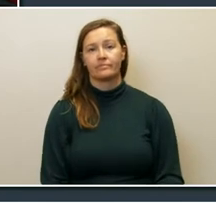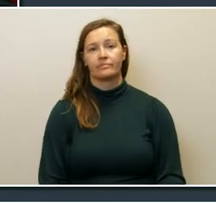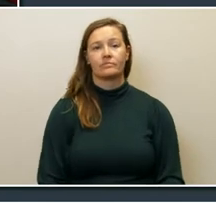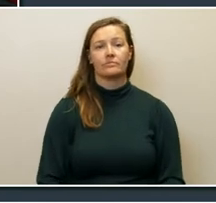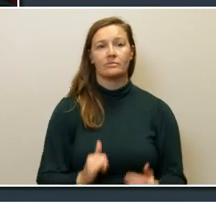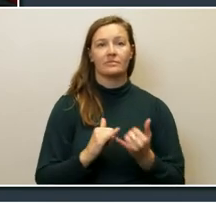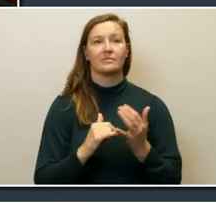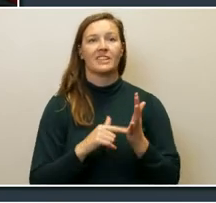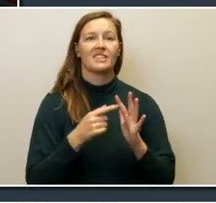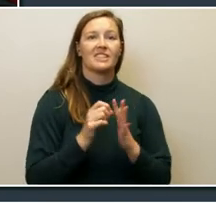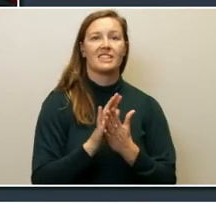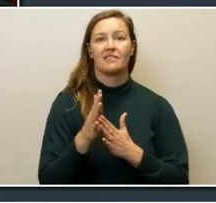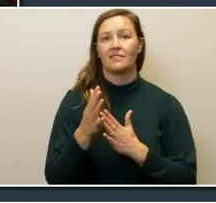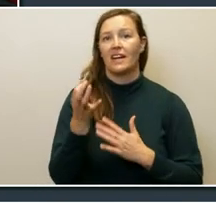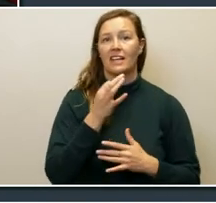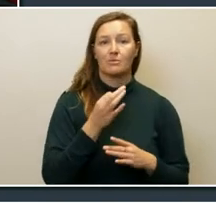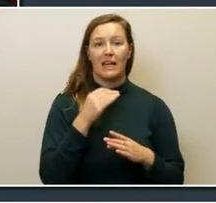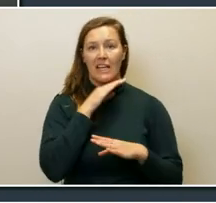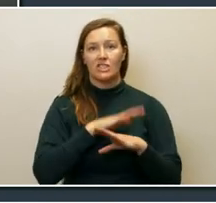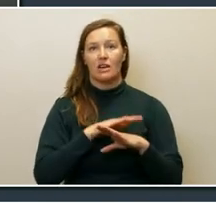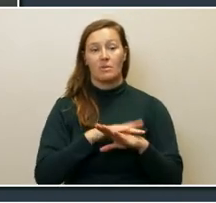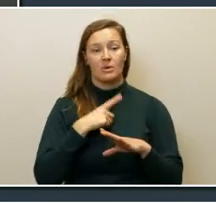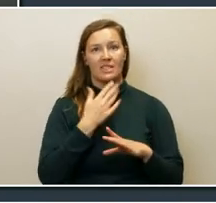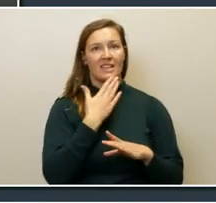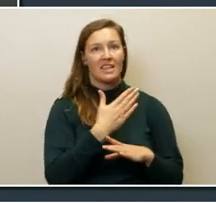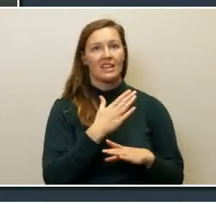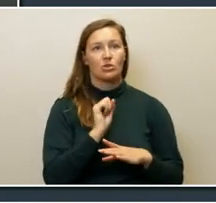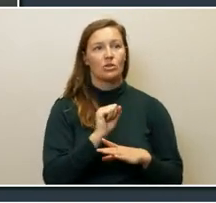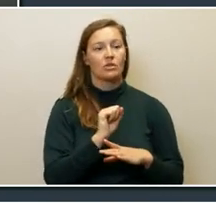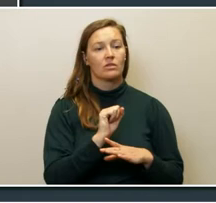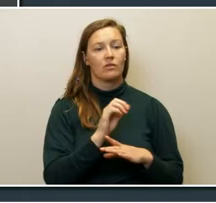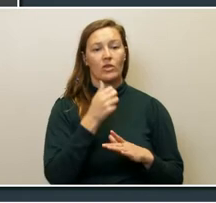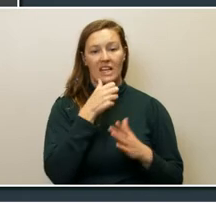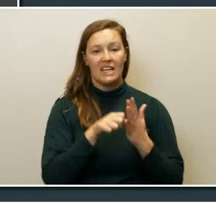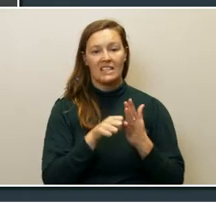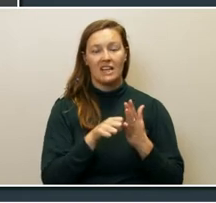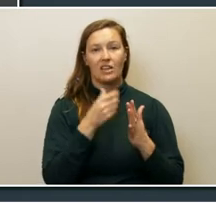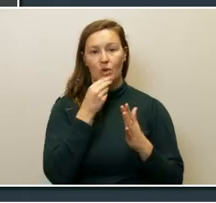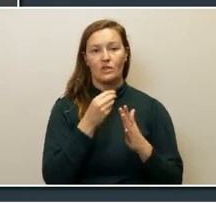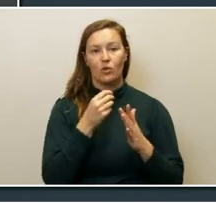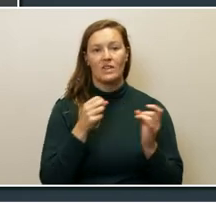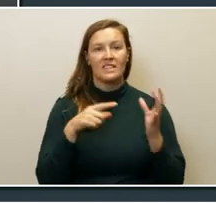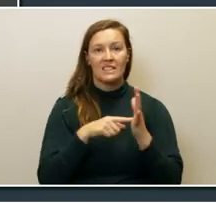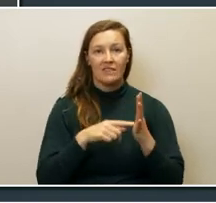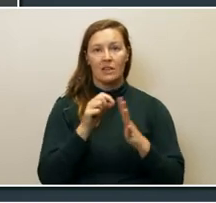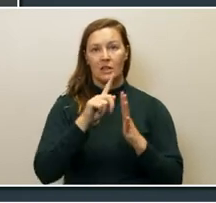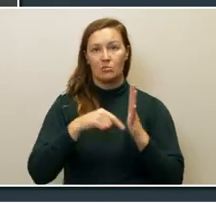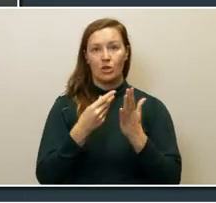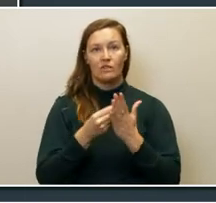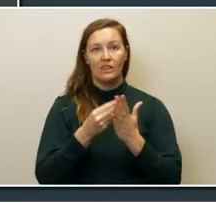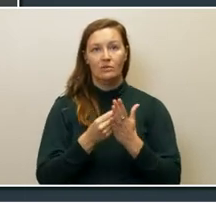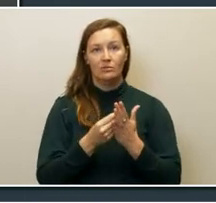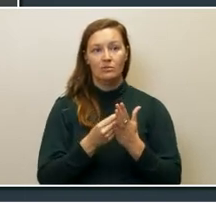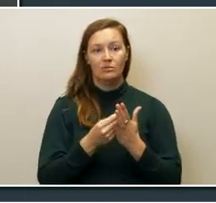Steph asked me at lunchtime as she was heading out, when I thanked her for the letter we used to the Significant Project Fund, how we'd got along, and